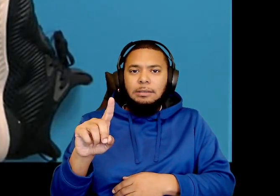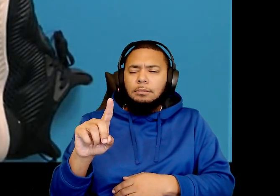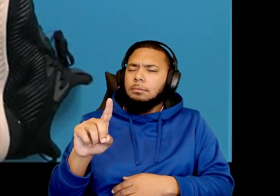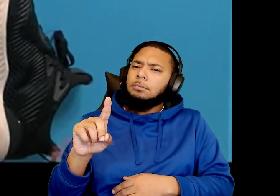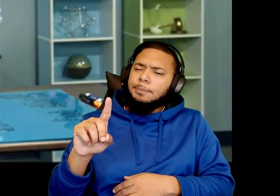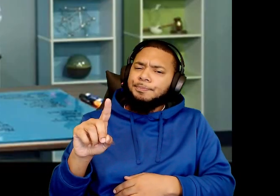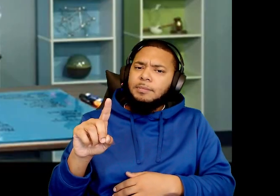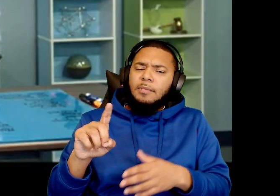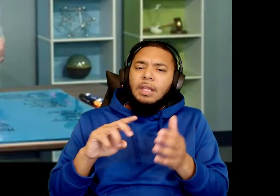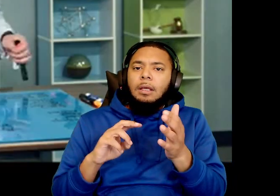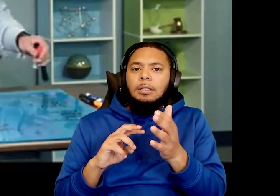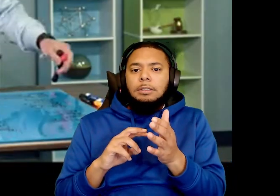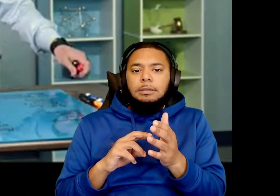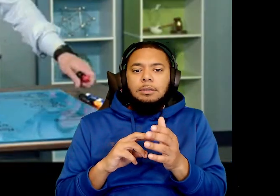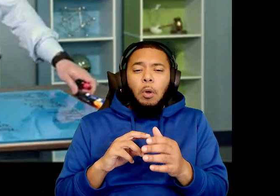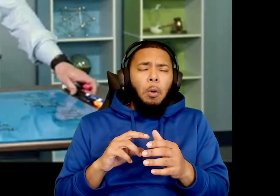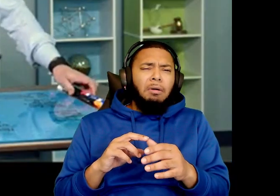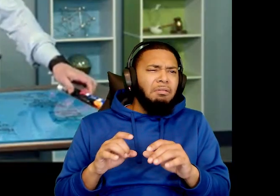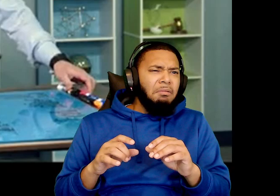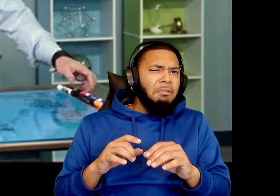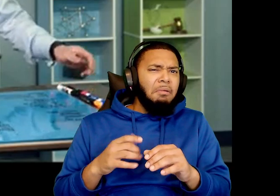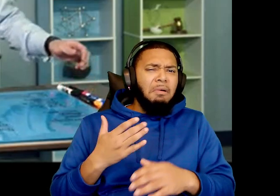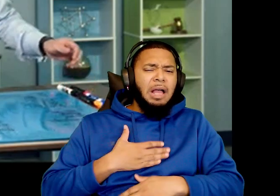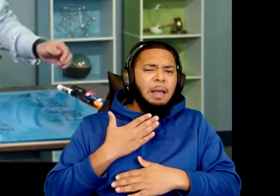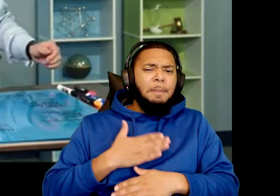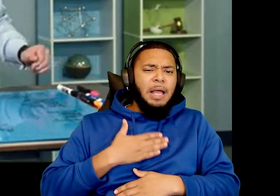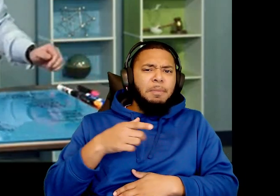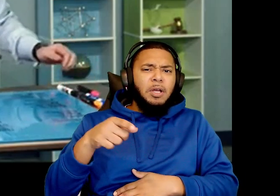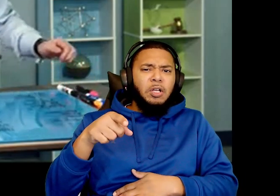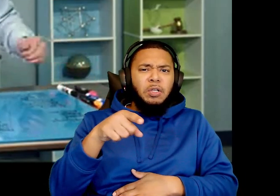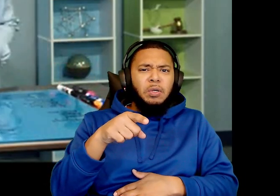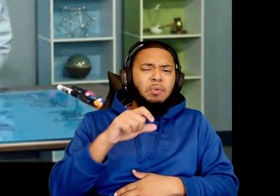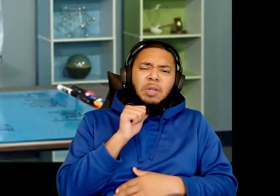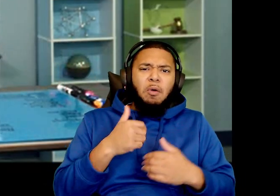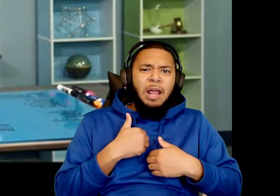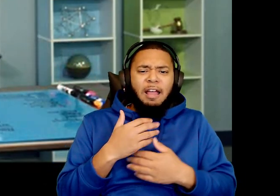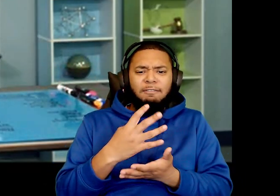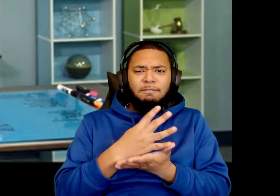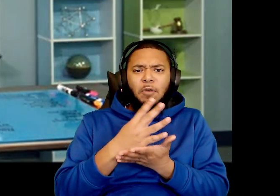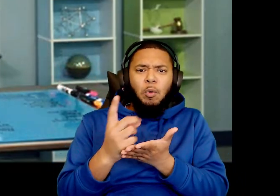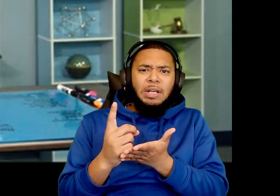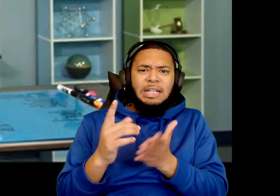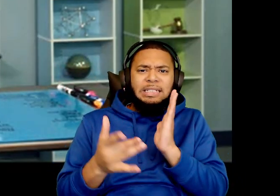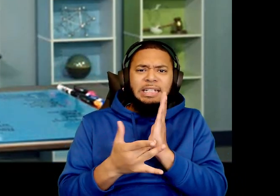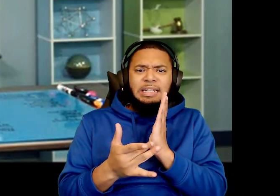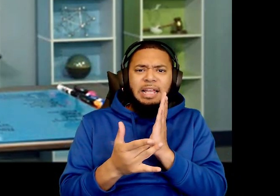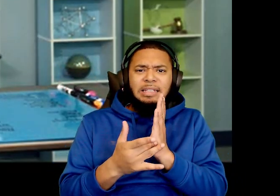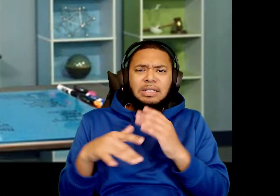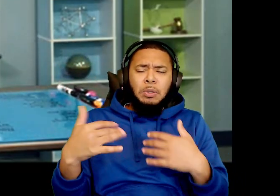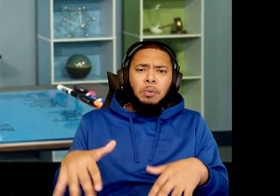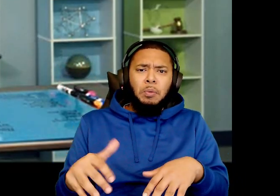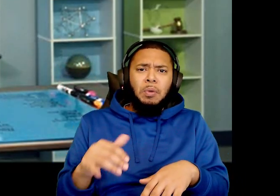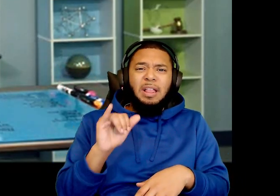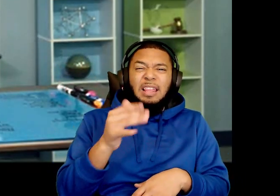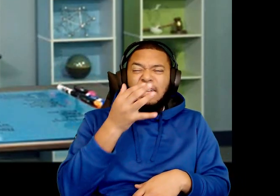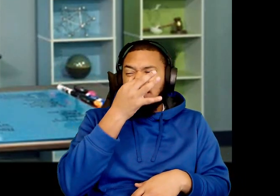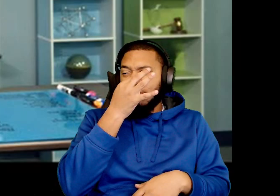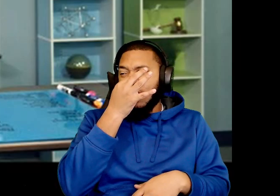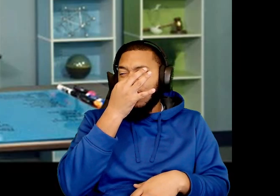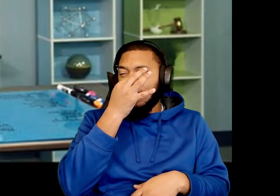prorated, I'm really glad you don't have 4-dimensional technology here. Oh man, that